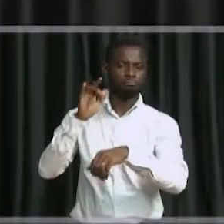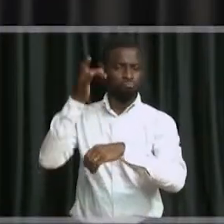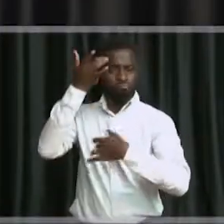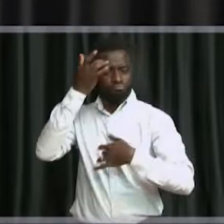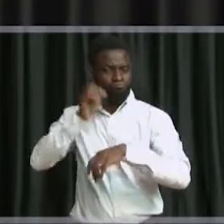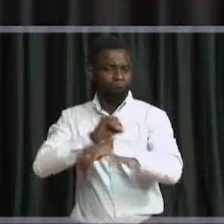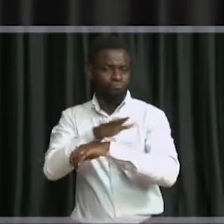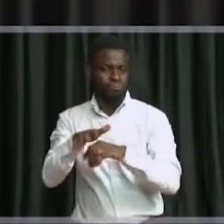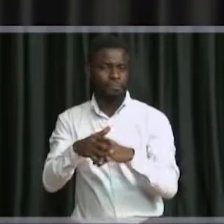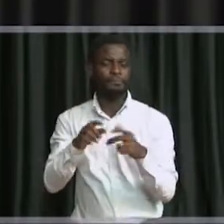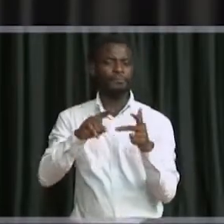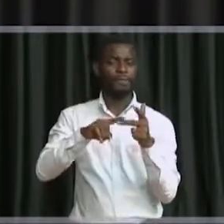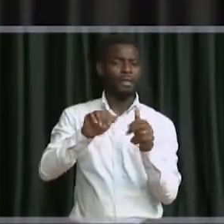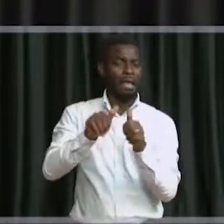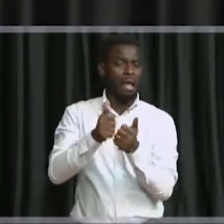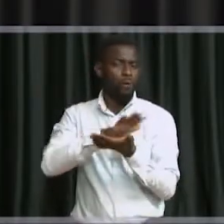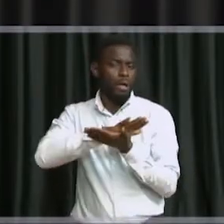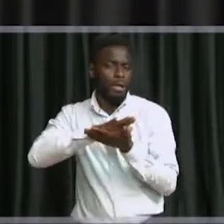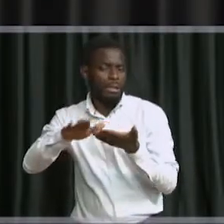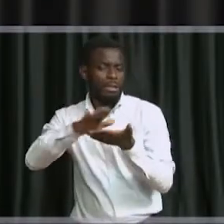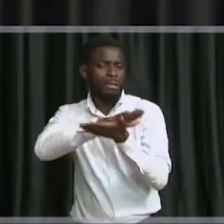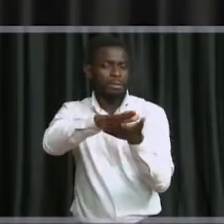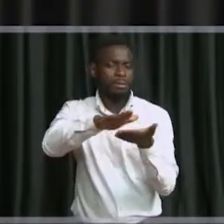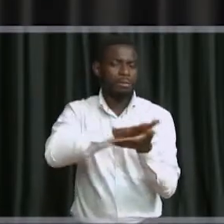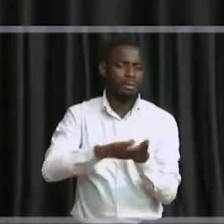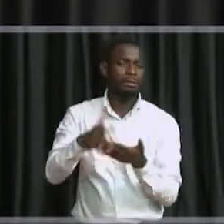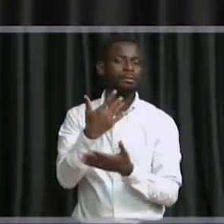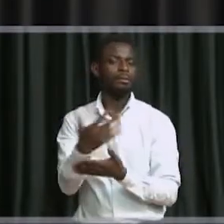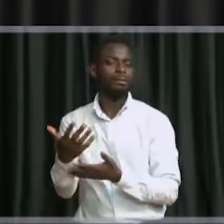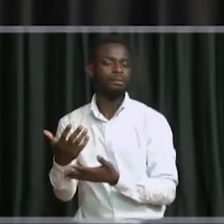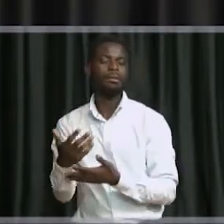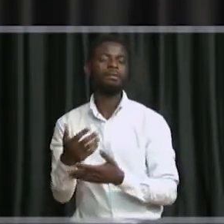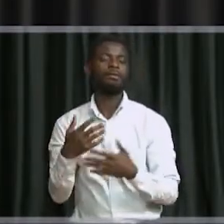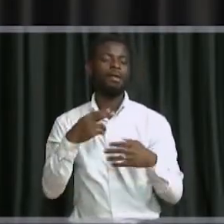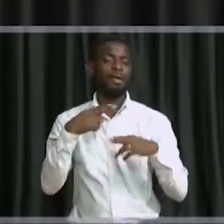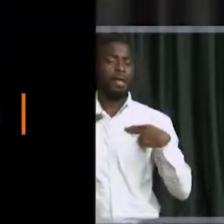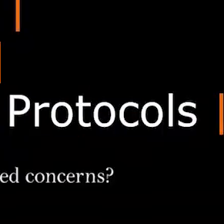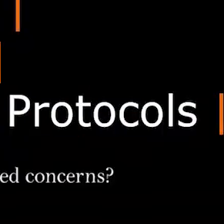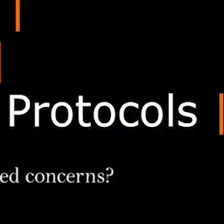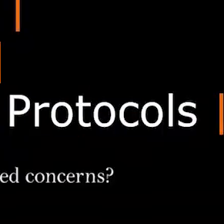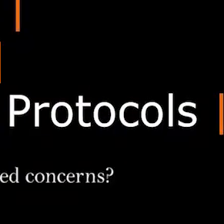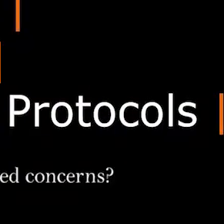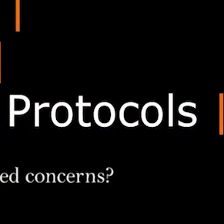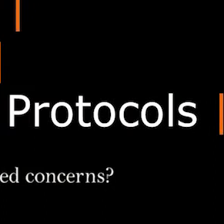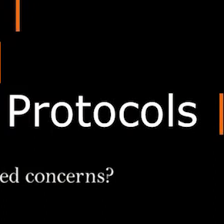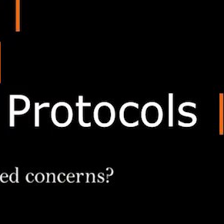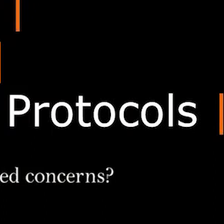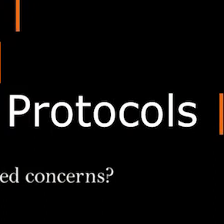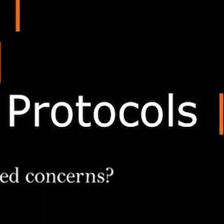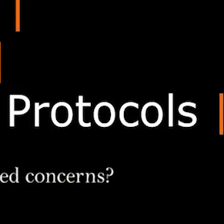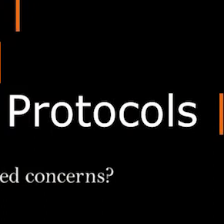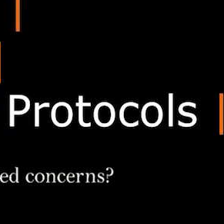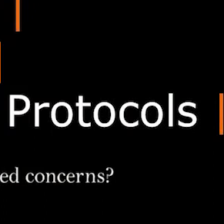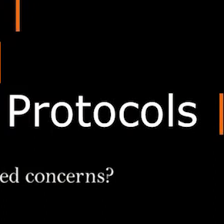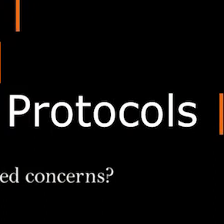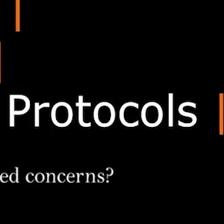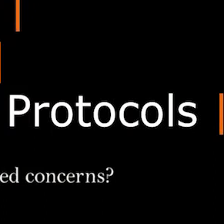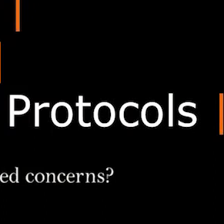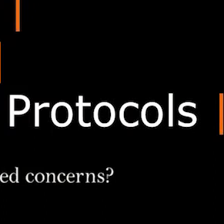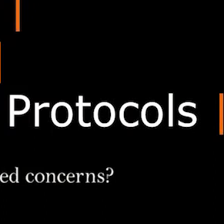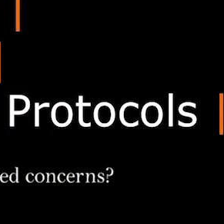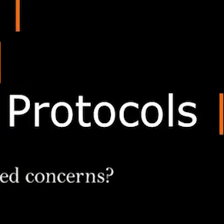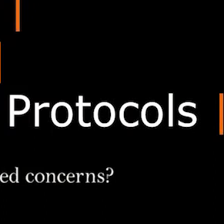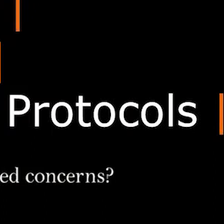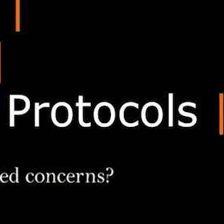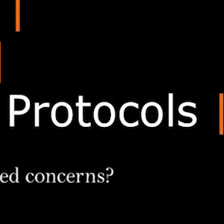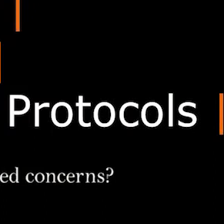tefa apumudeni semu nini ekeka hun kwe shine to sunsia inti dia na miti mayene sfrunku di abuwa me